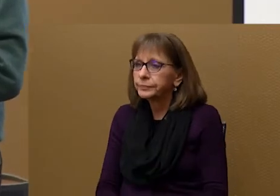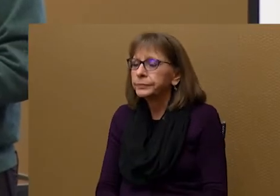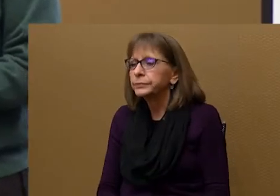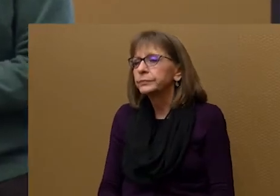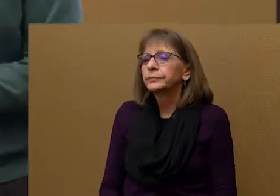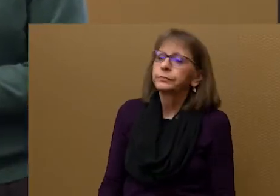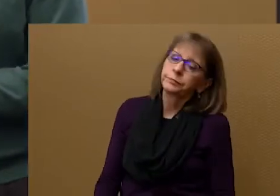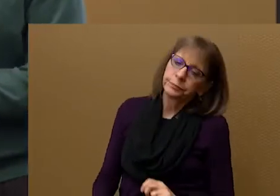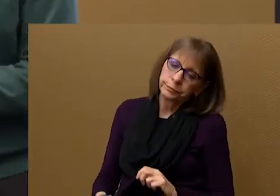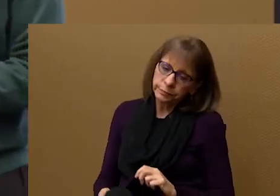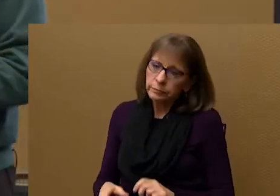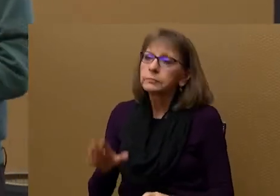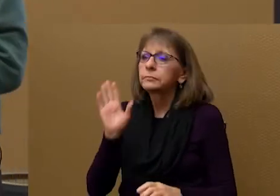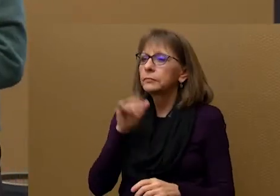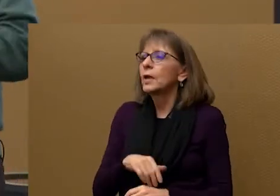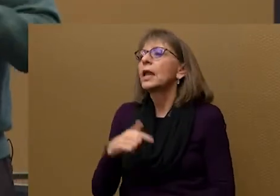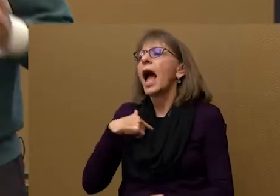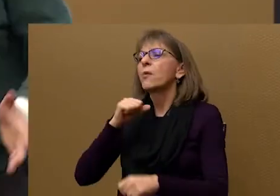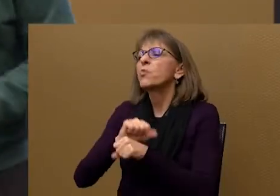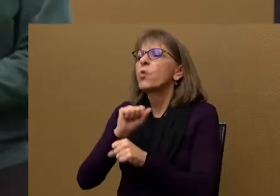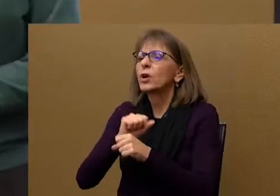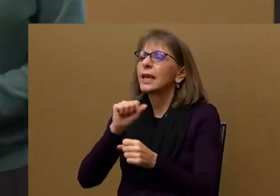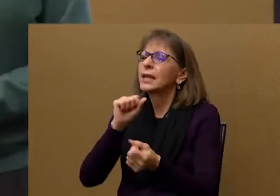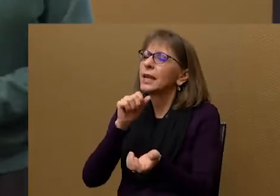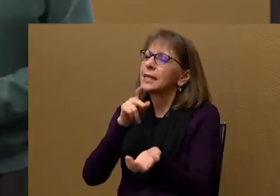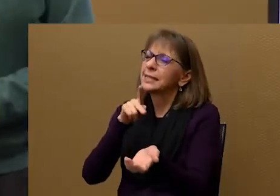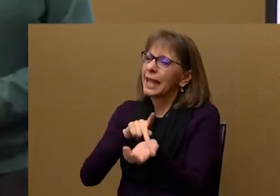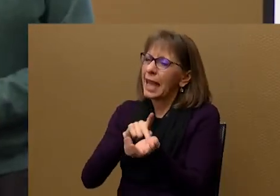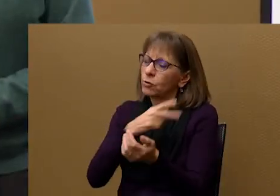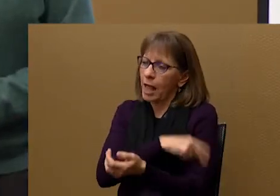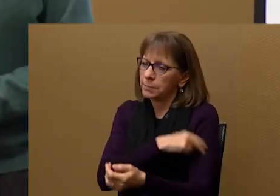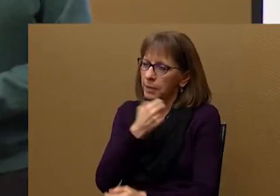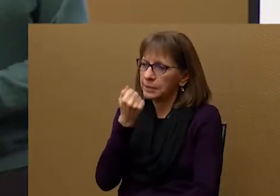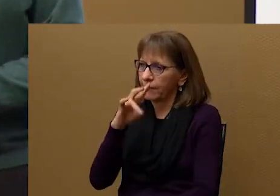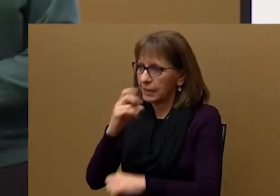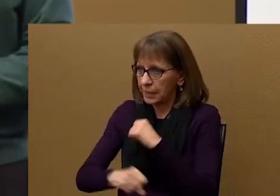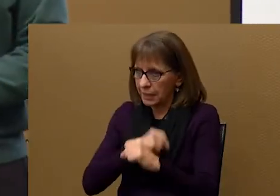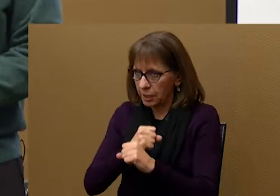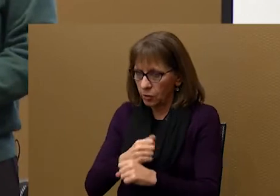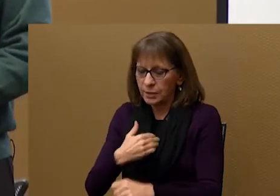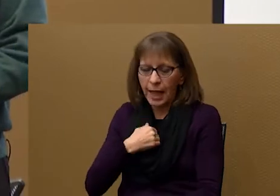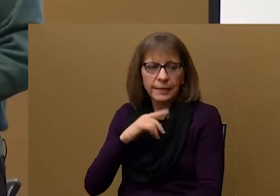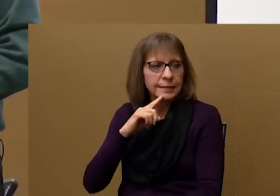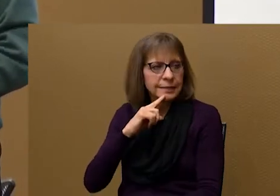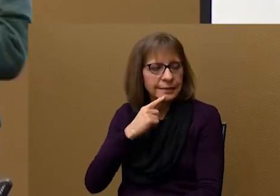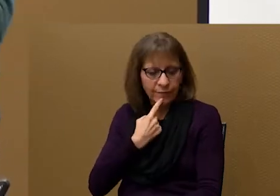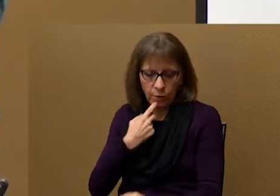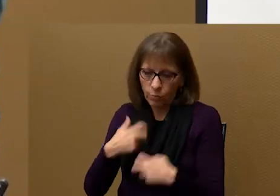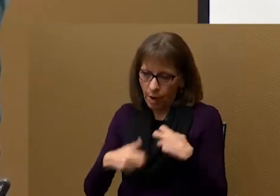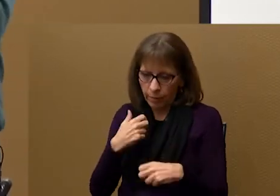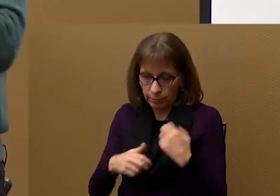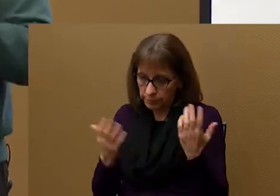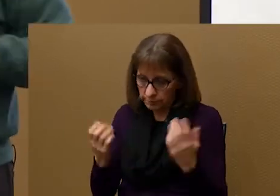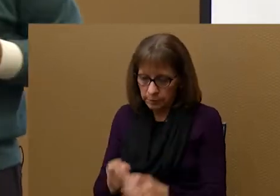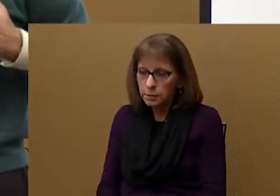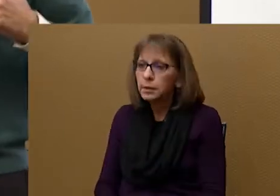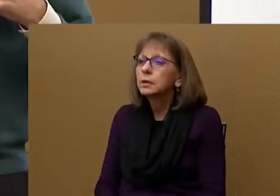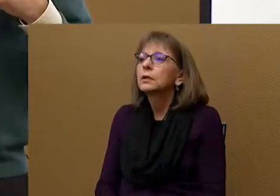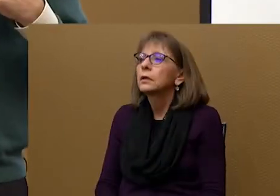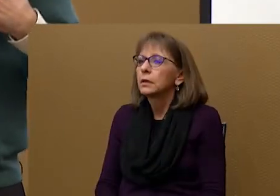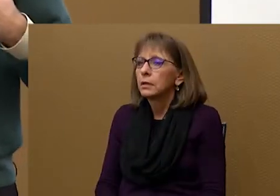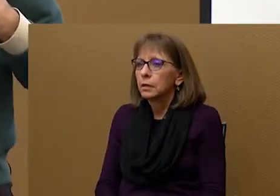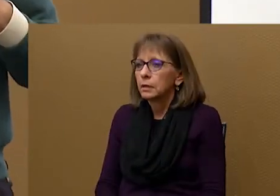for 17 years. We had very, very severe behavior problems. we would have what we